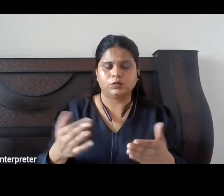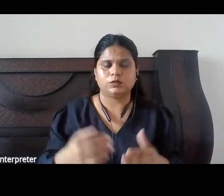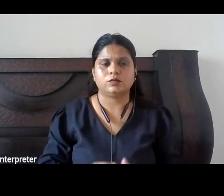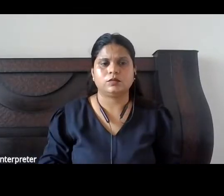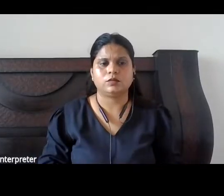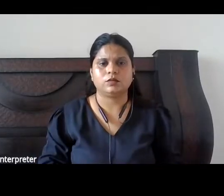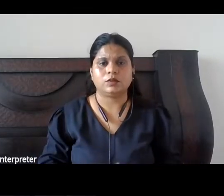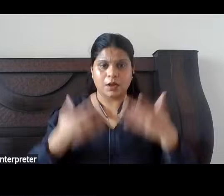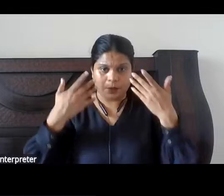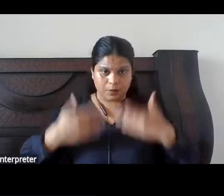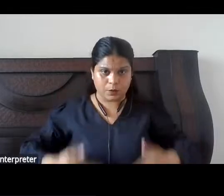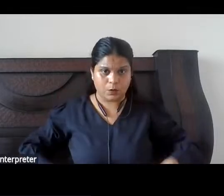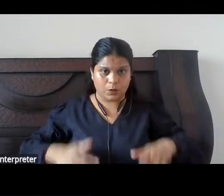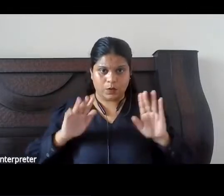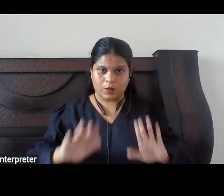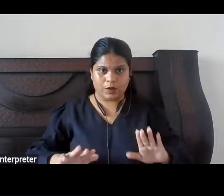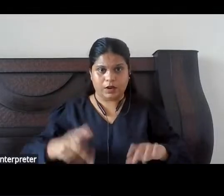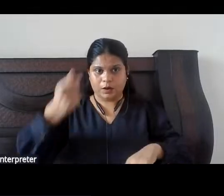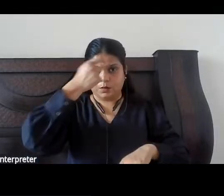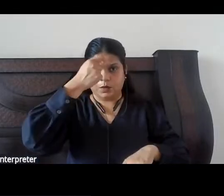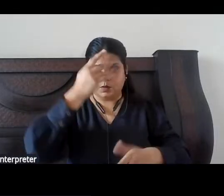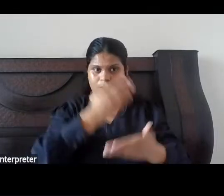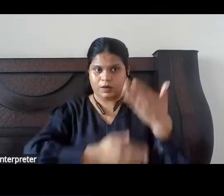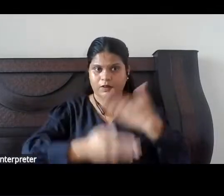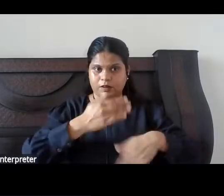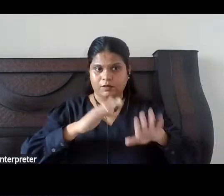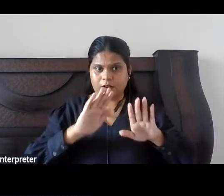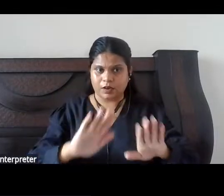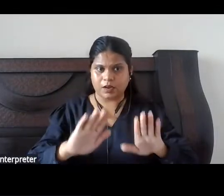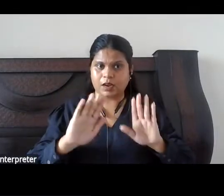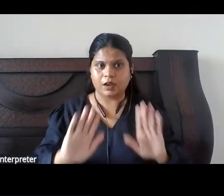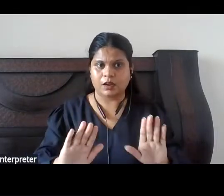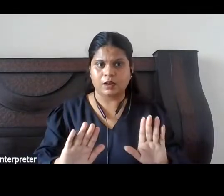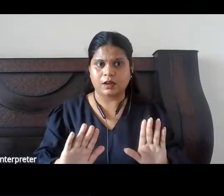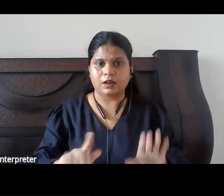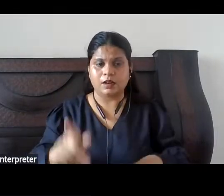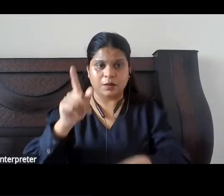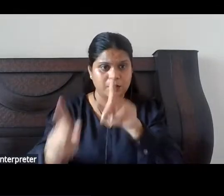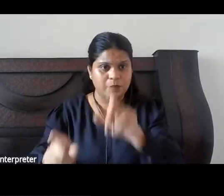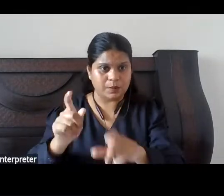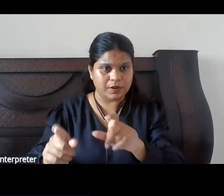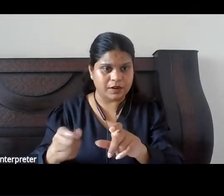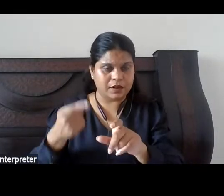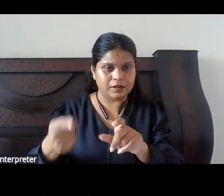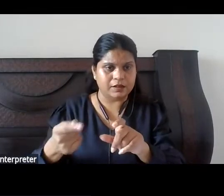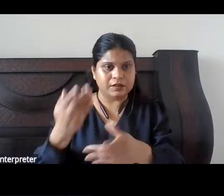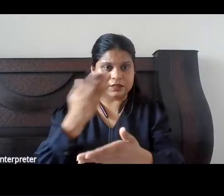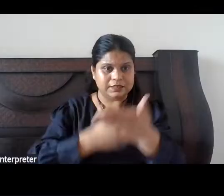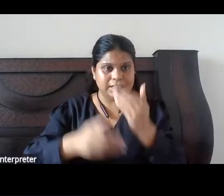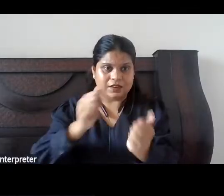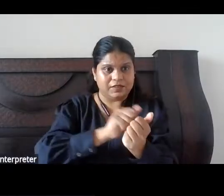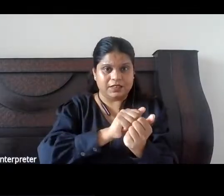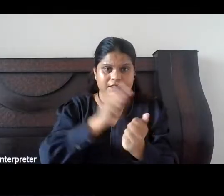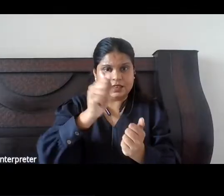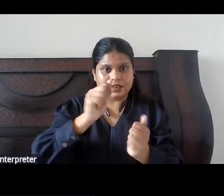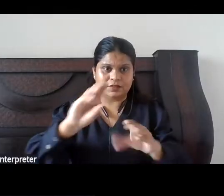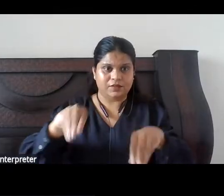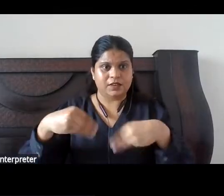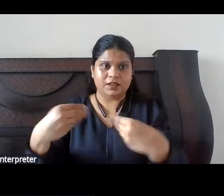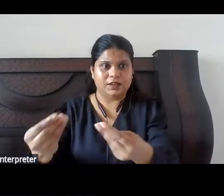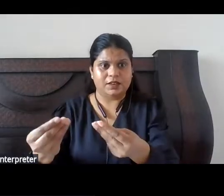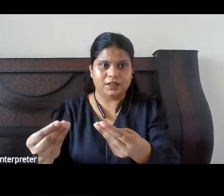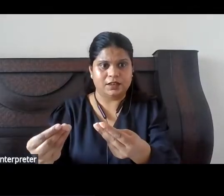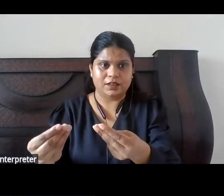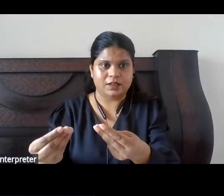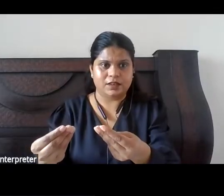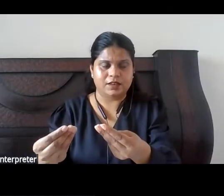body? There is also a concern that the enumerators might ask for disability certificate, but not all people with disabilities,